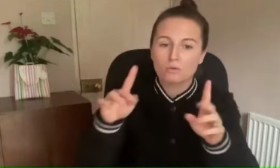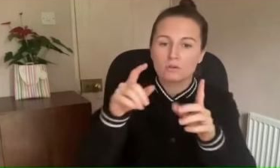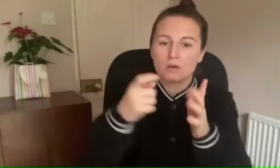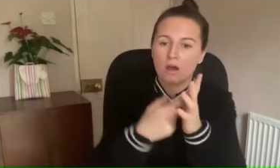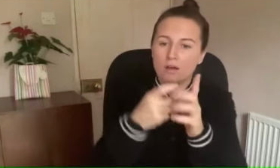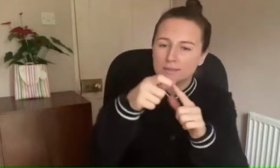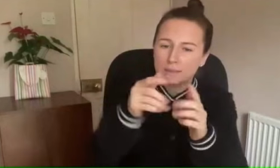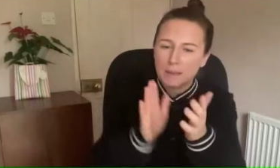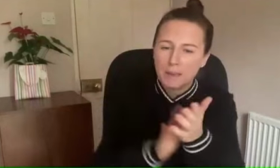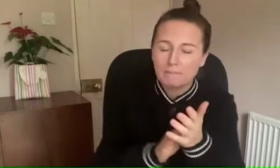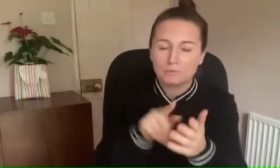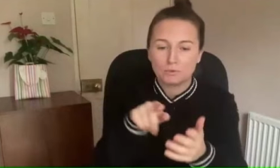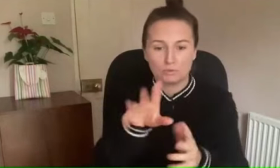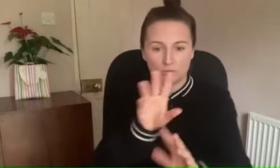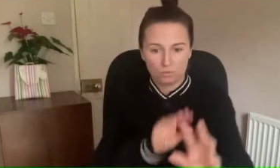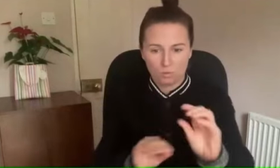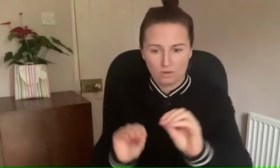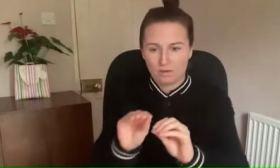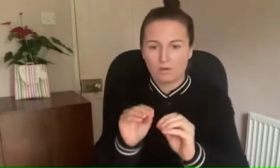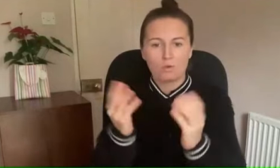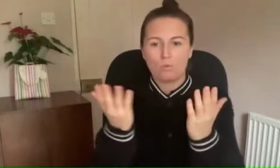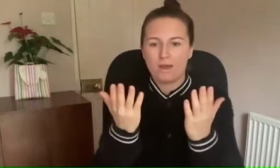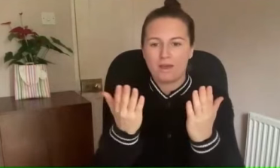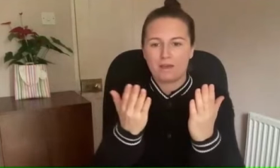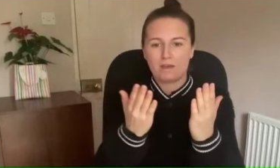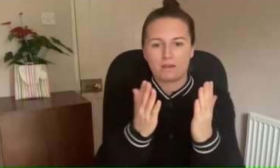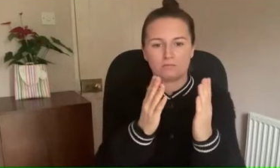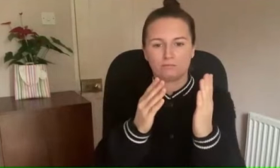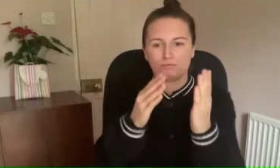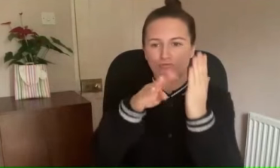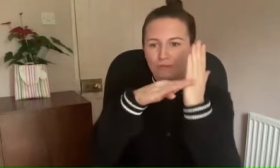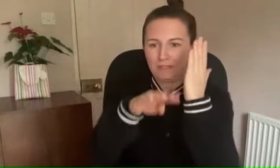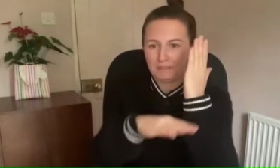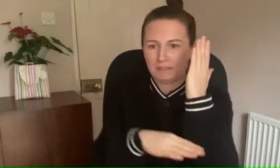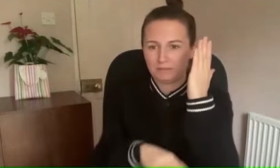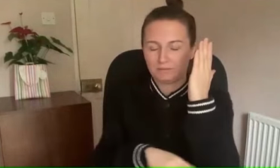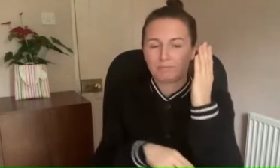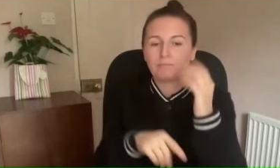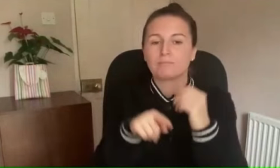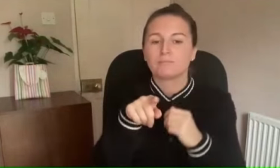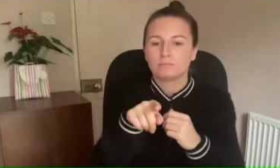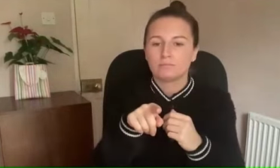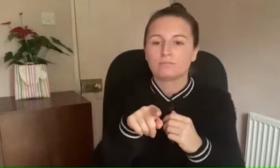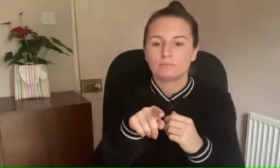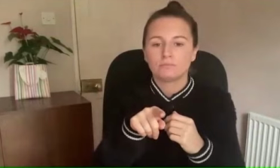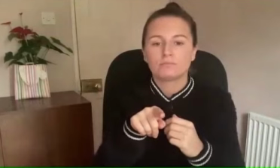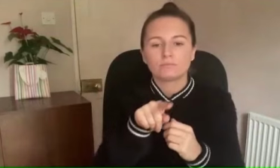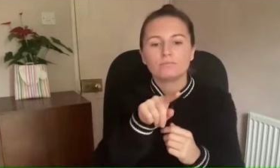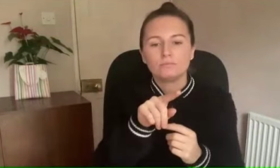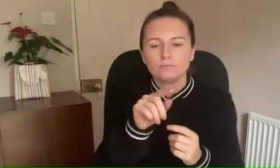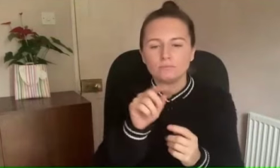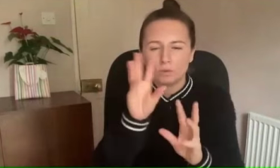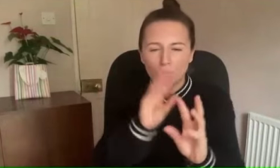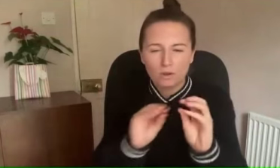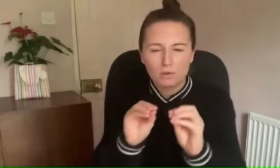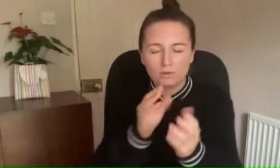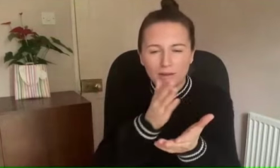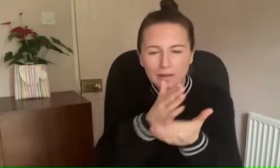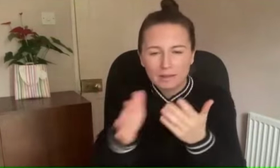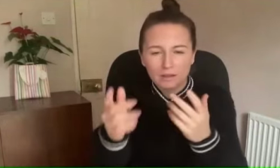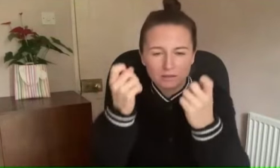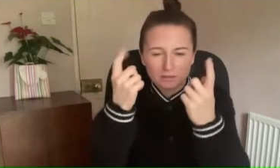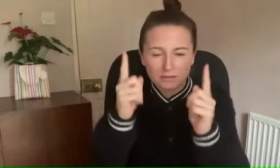as set out in step 1, so they can be based on a collective understanding of the needs and Hub activity across the Hub